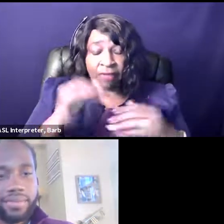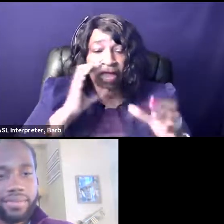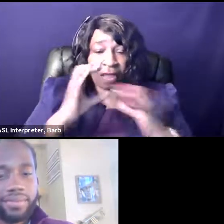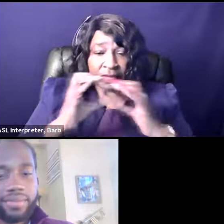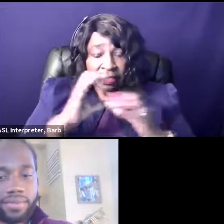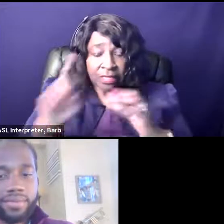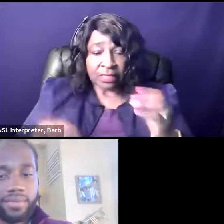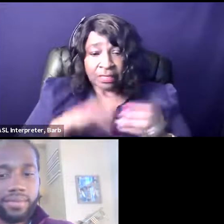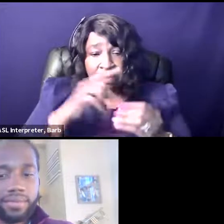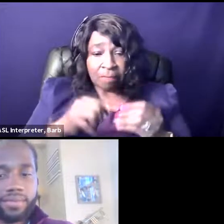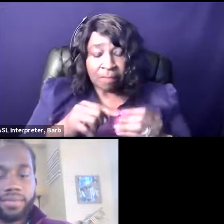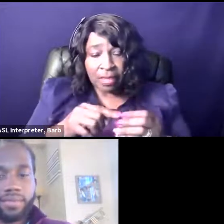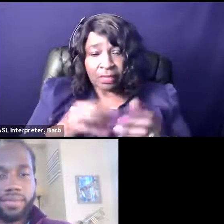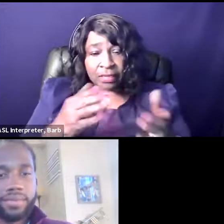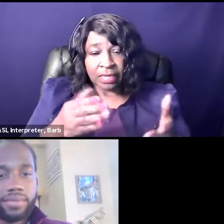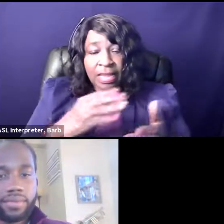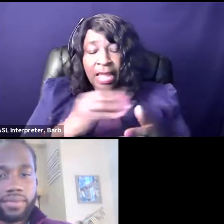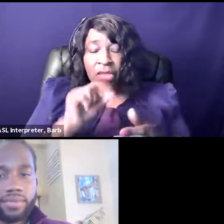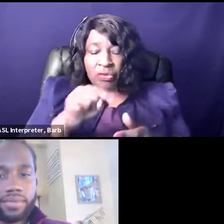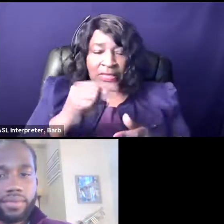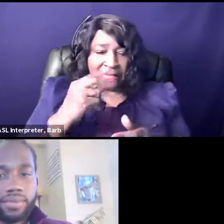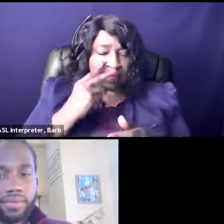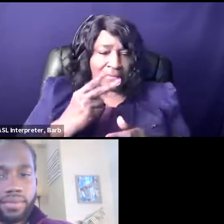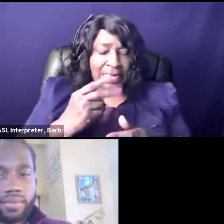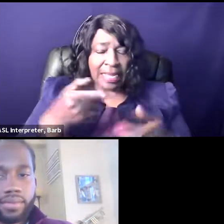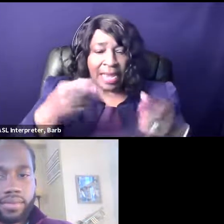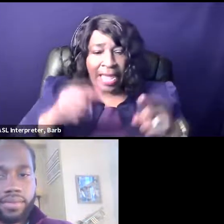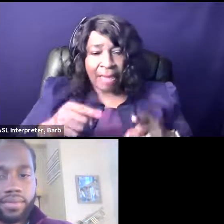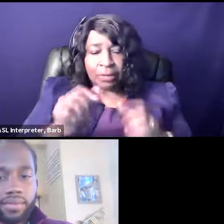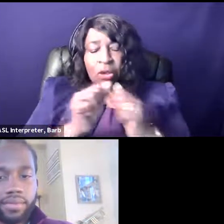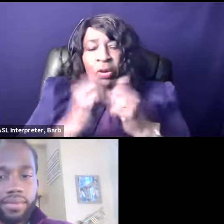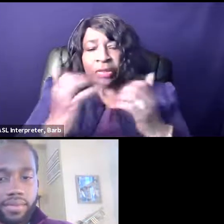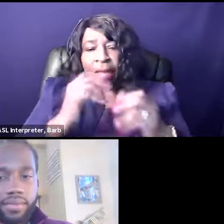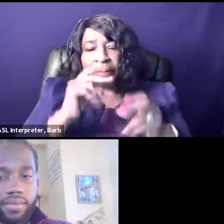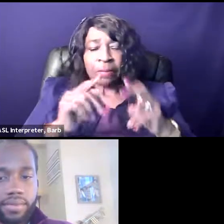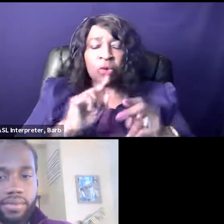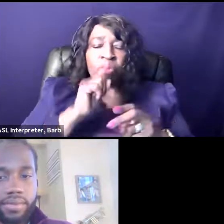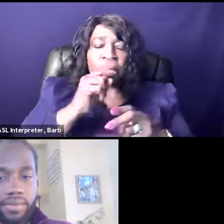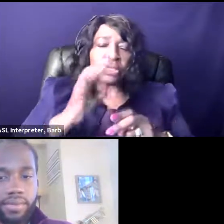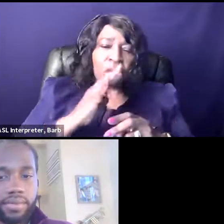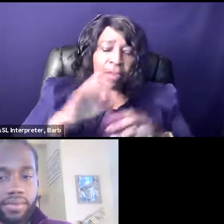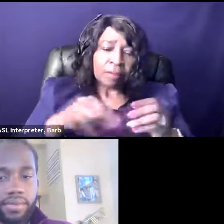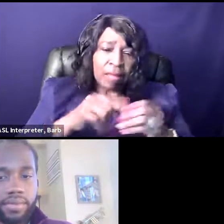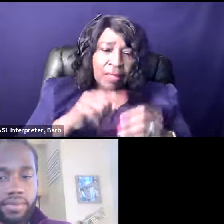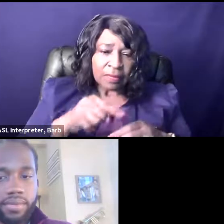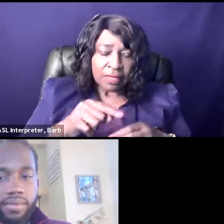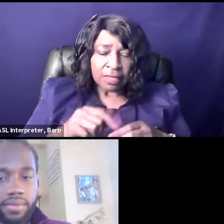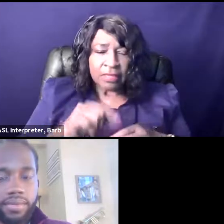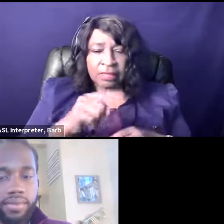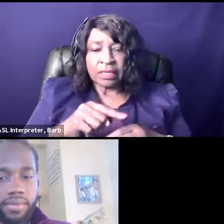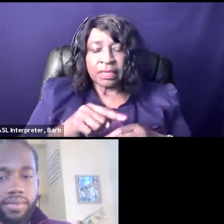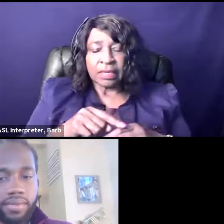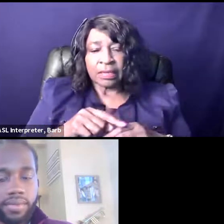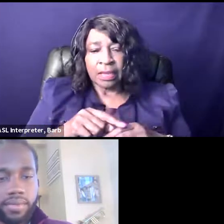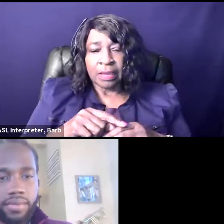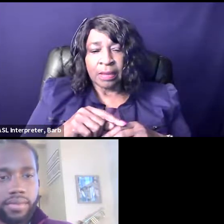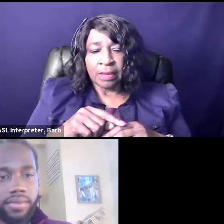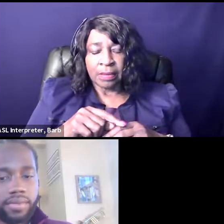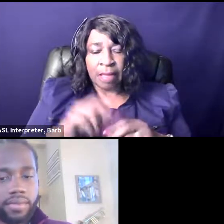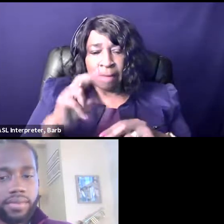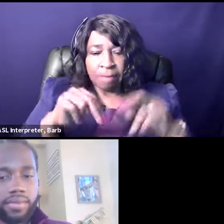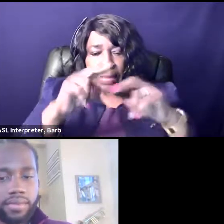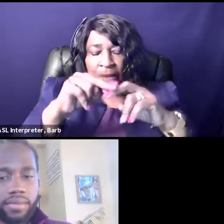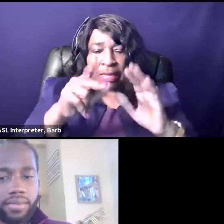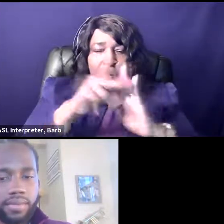about, and you see it happening without people really talking about it that way. Boston building taller seawalls, and,